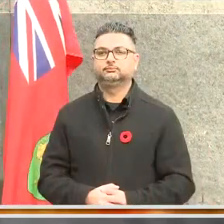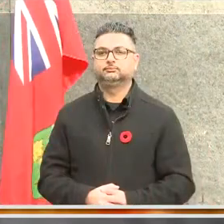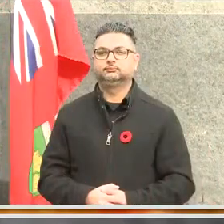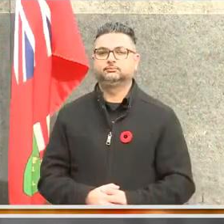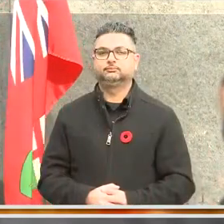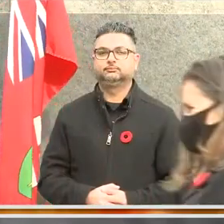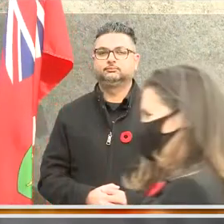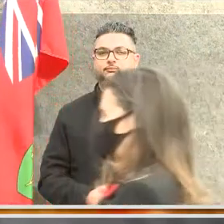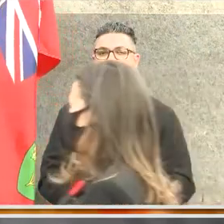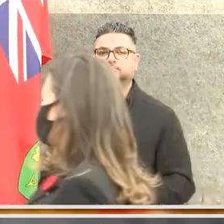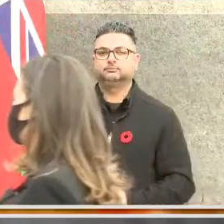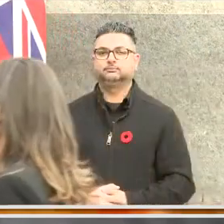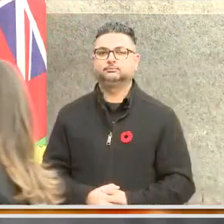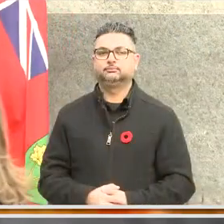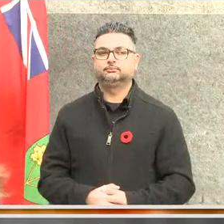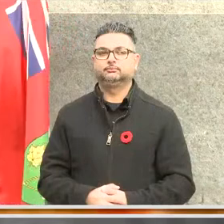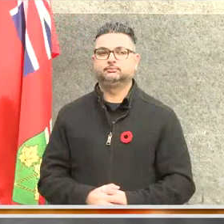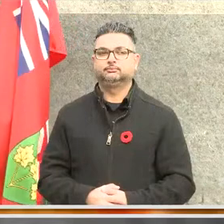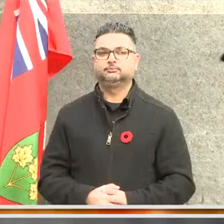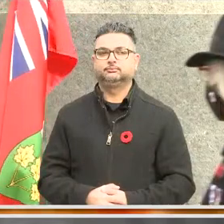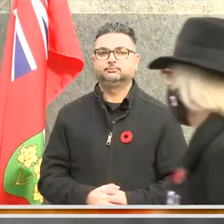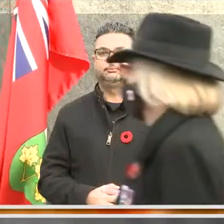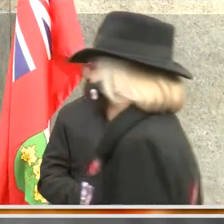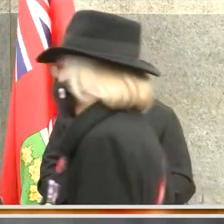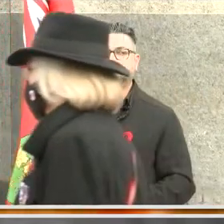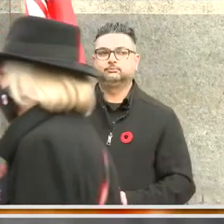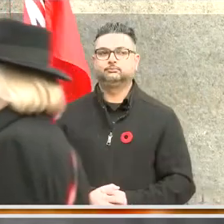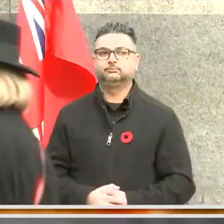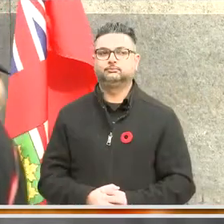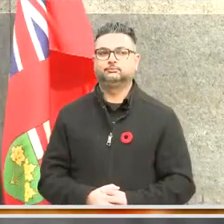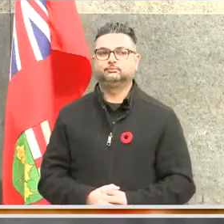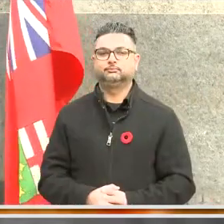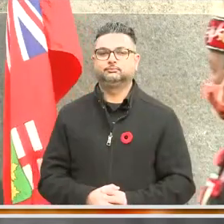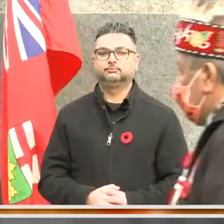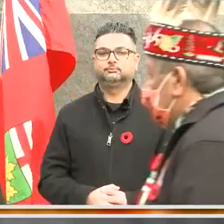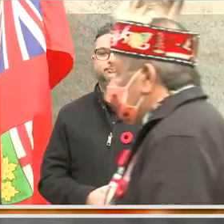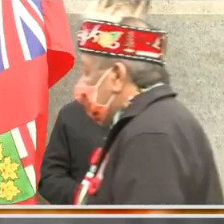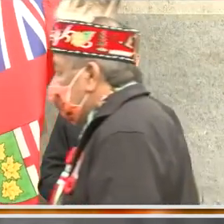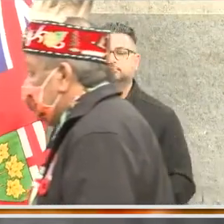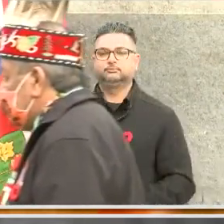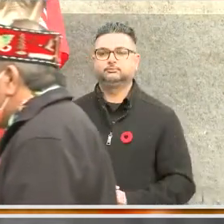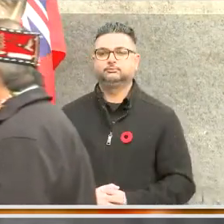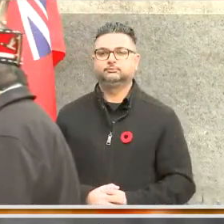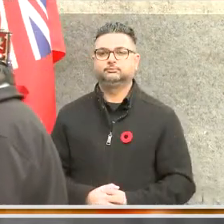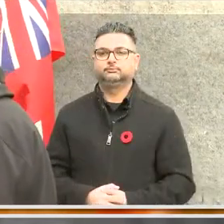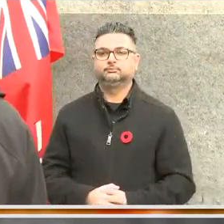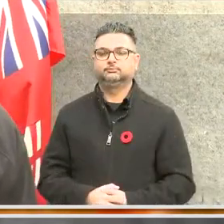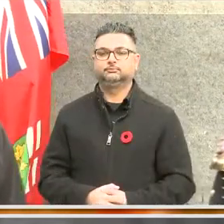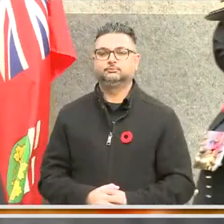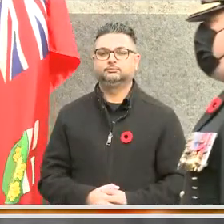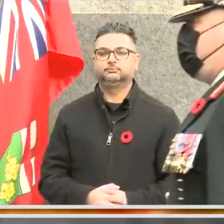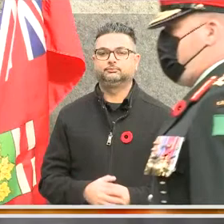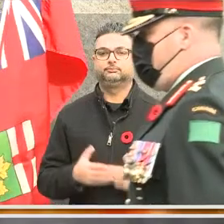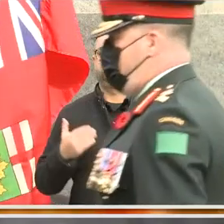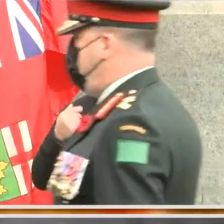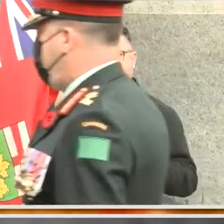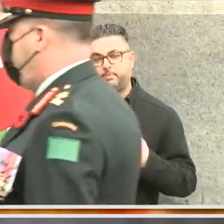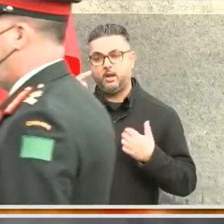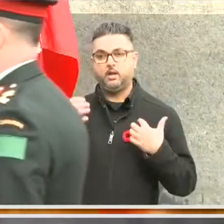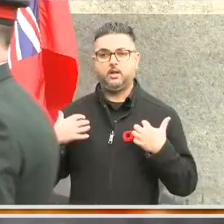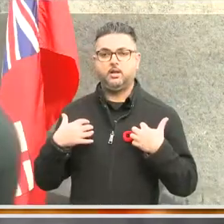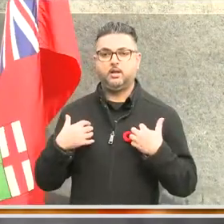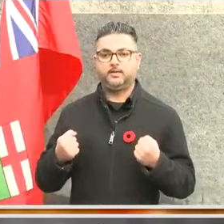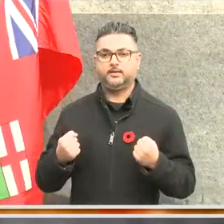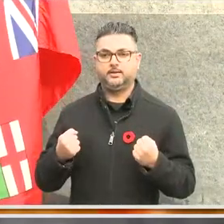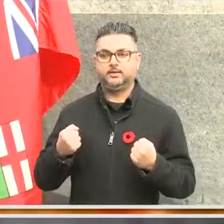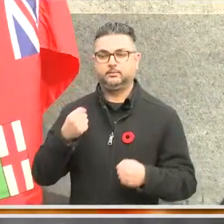Bennett, Federal Minister of Health, Mental Health and Addiction, and Associate Minister of Health, Ministre de la Santé